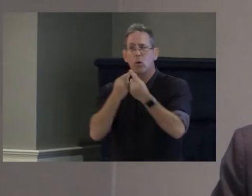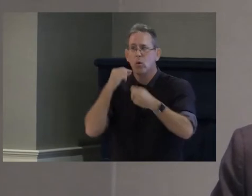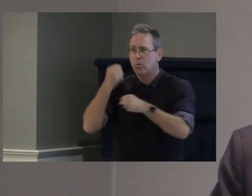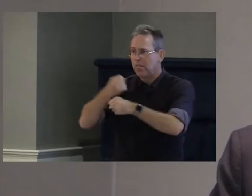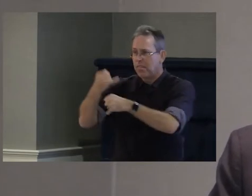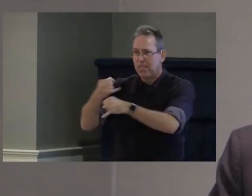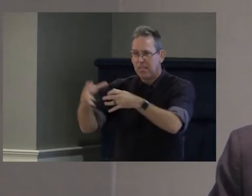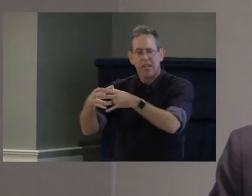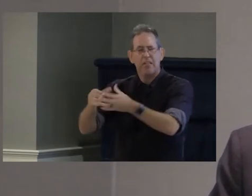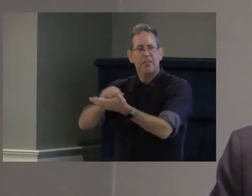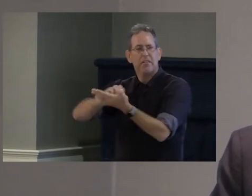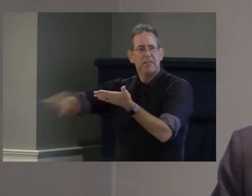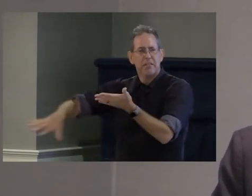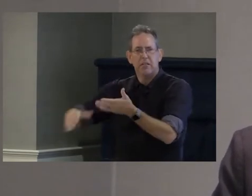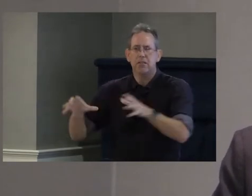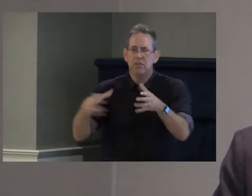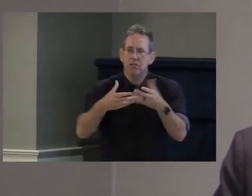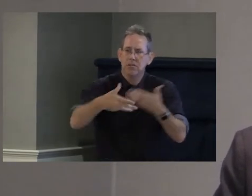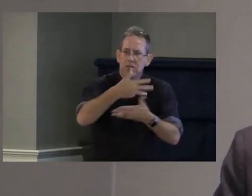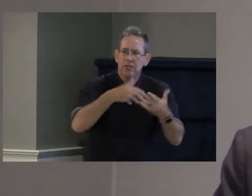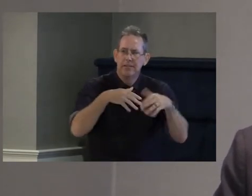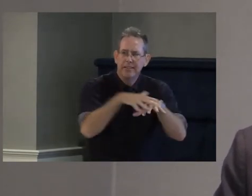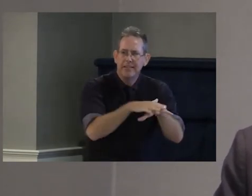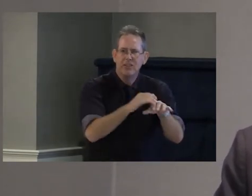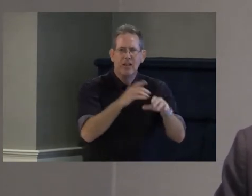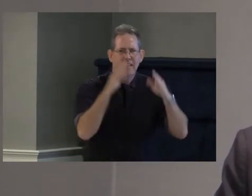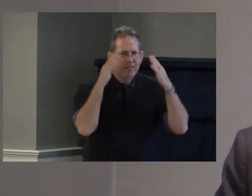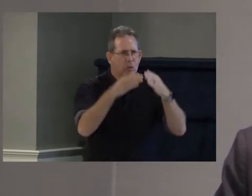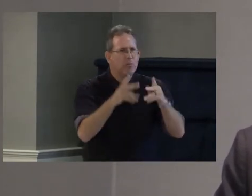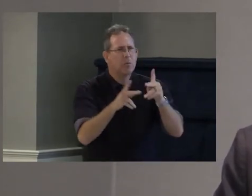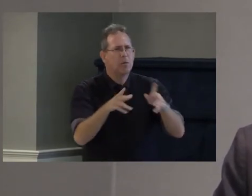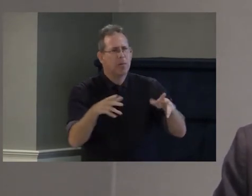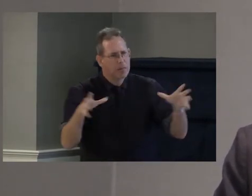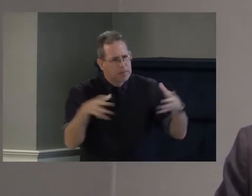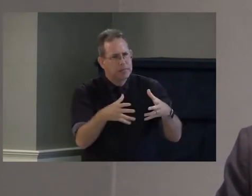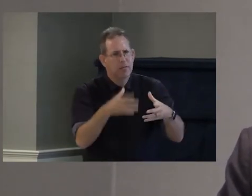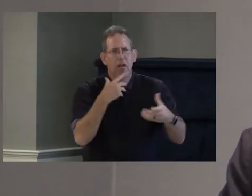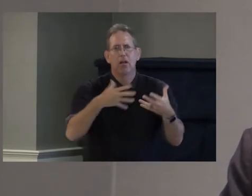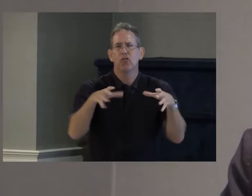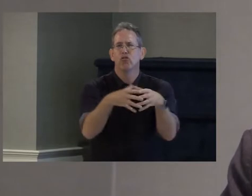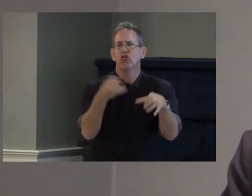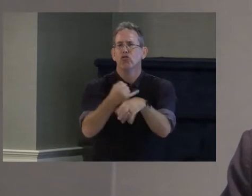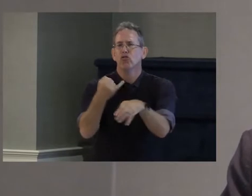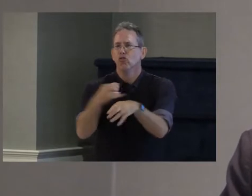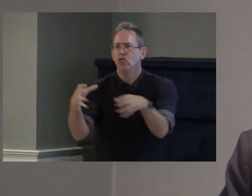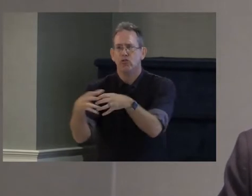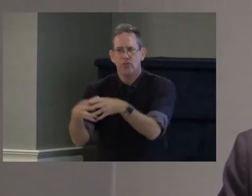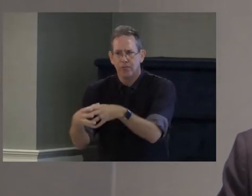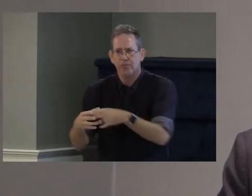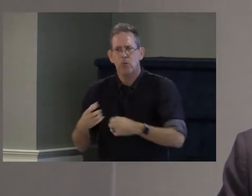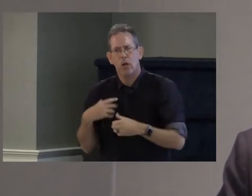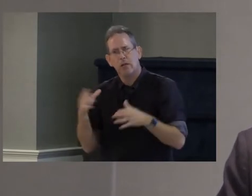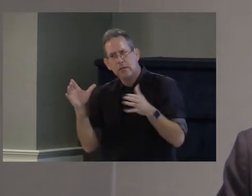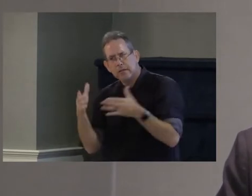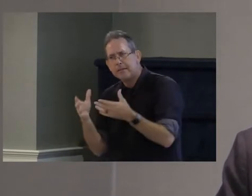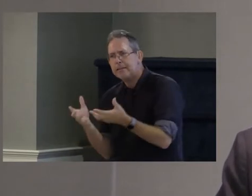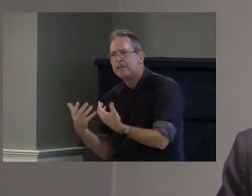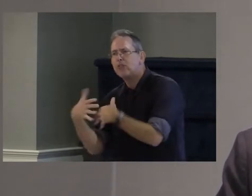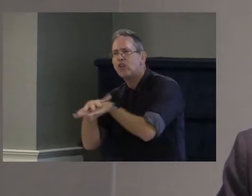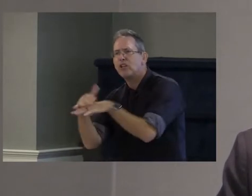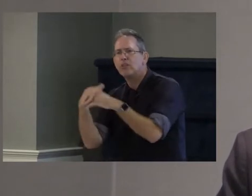have a strong state with person-centered, person-directed care, and we're striving to have the most integrated